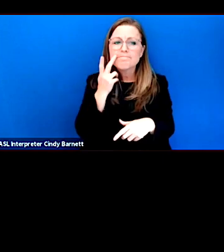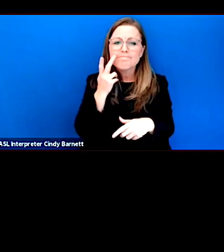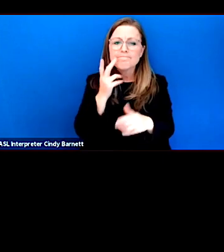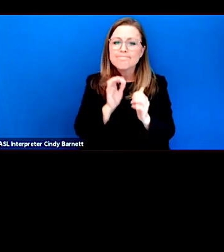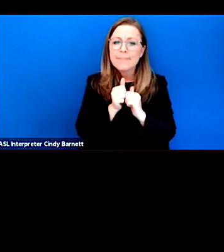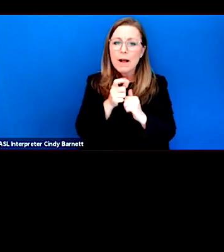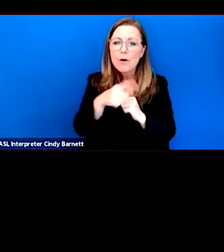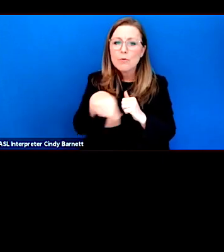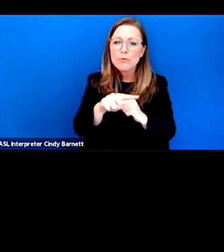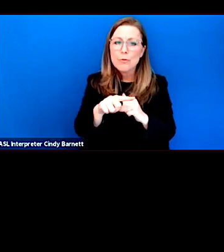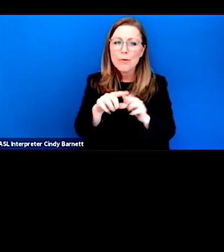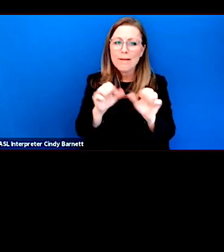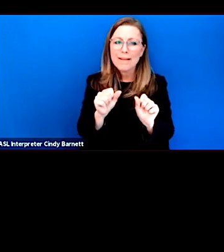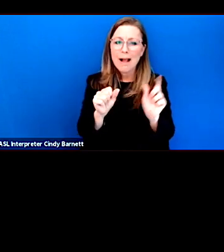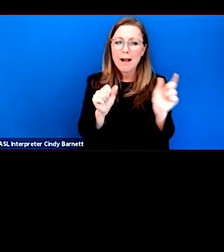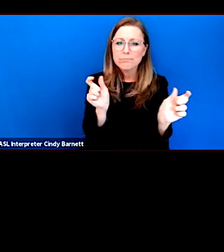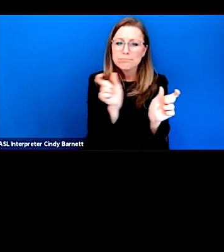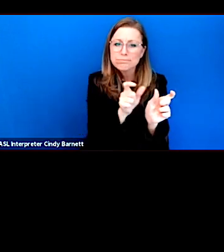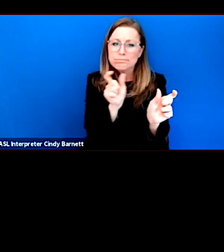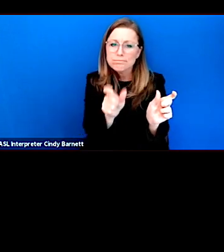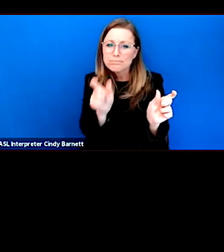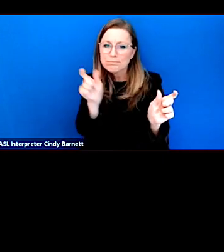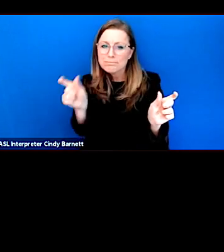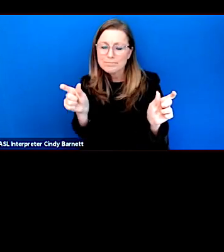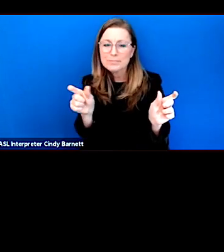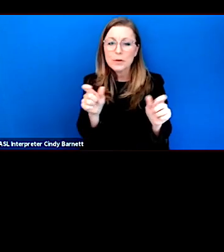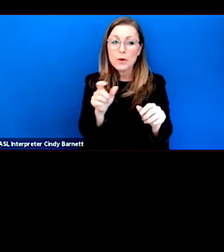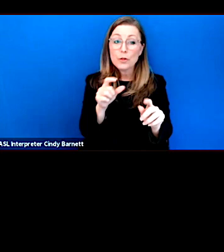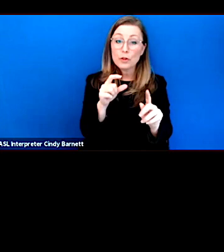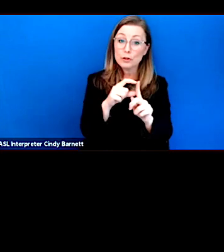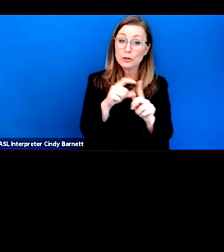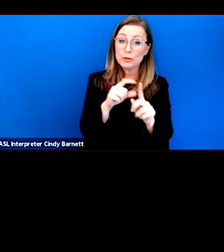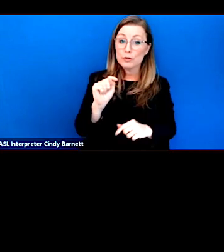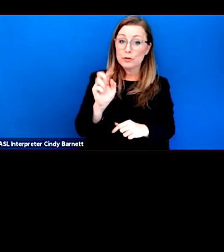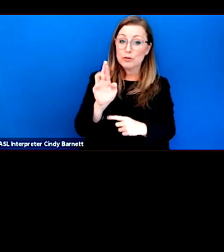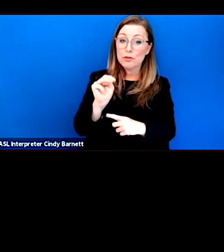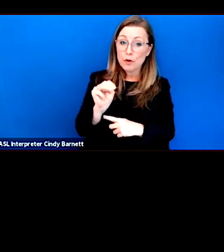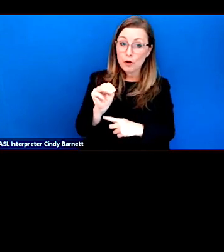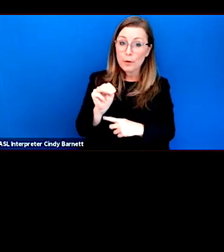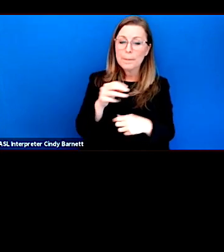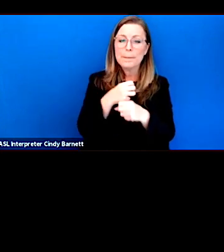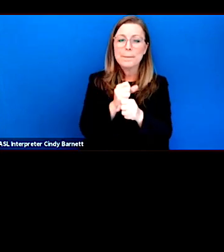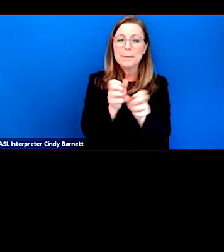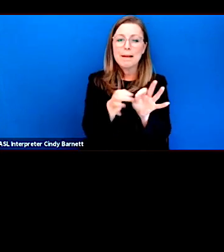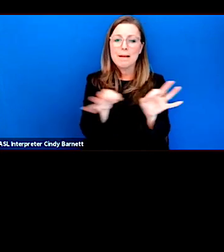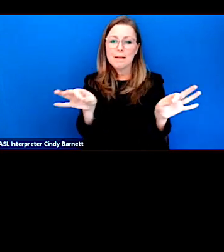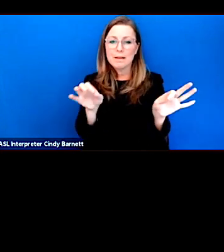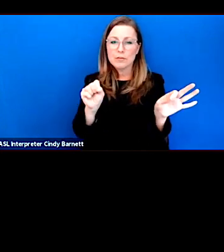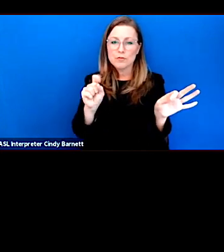strings for your literature searches using an engine. We will come back to this, Cloud, later